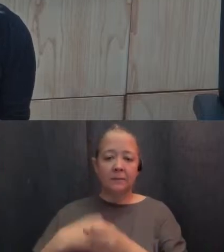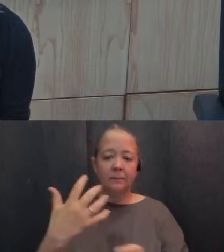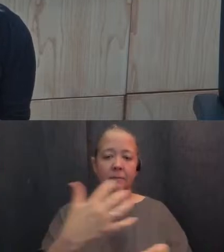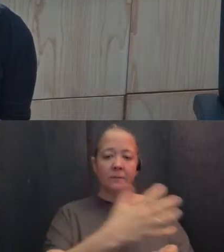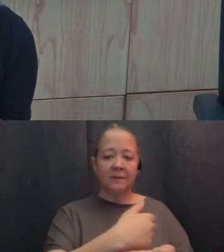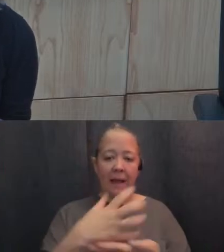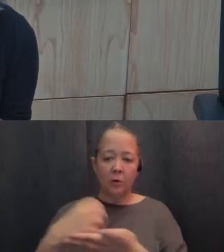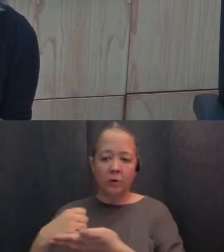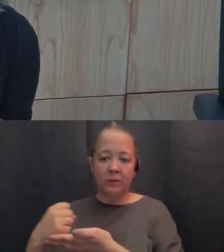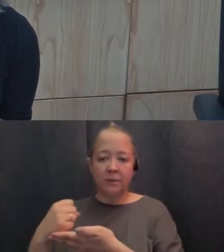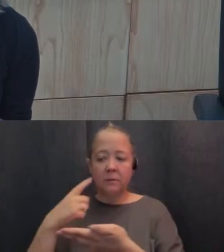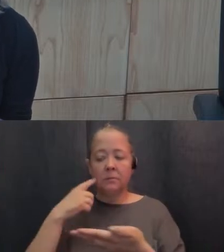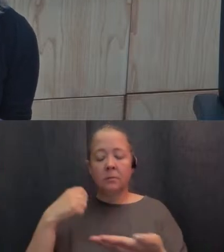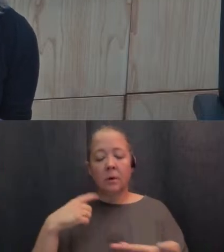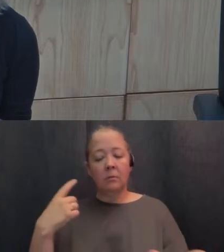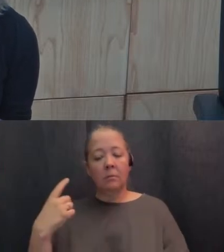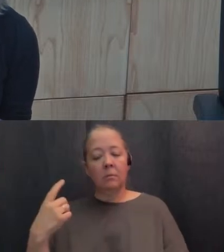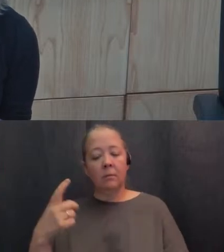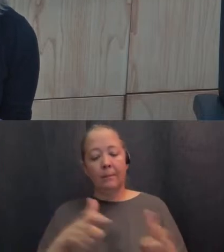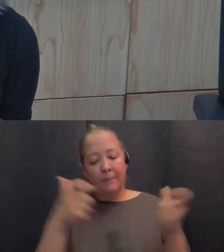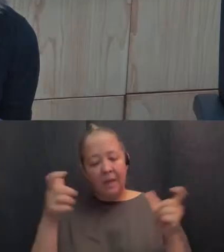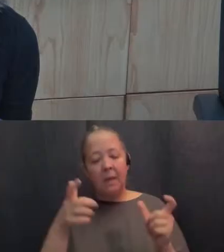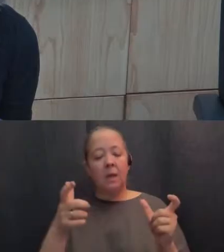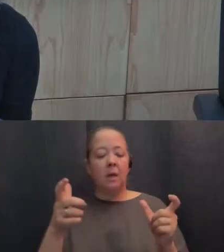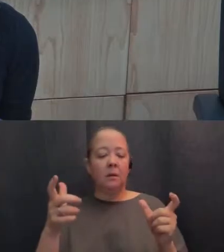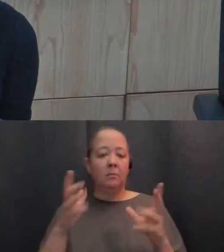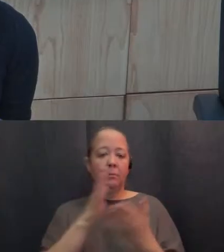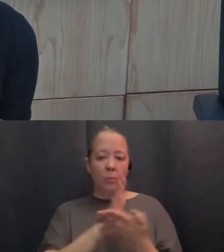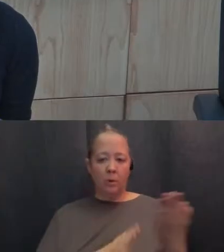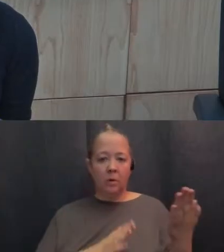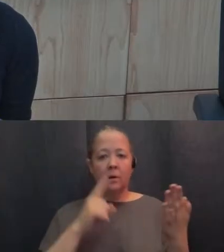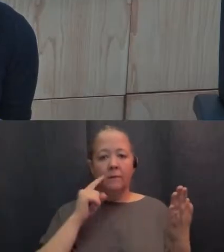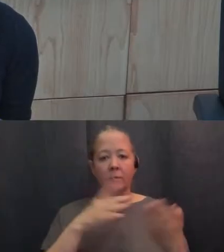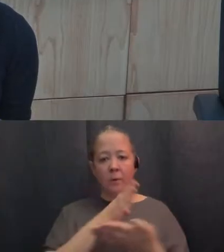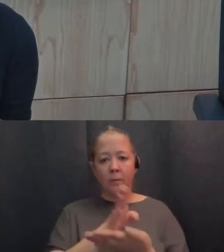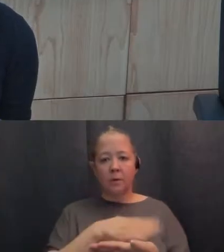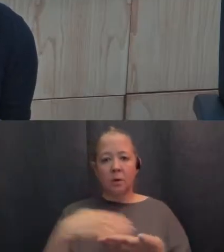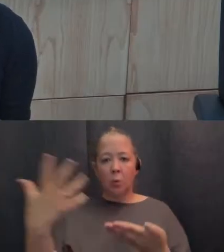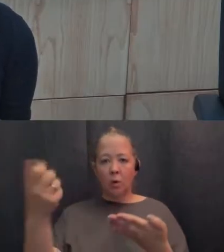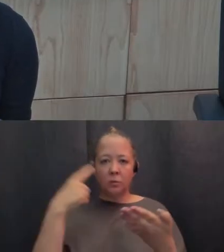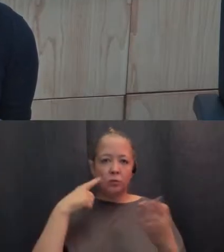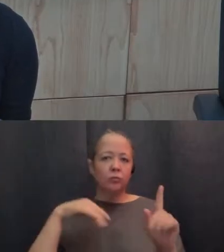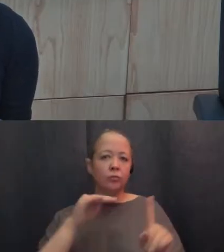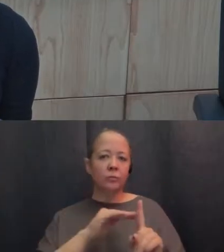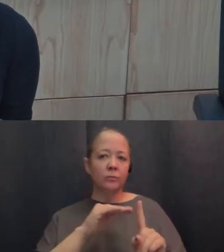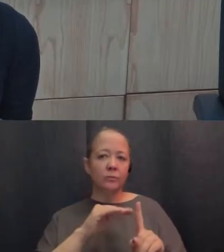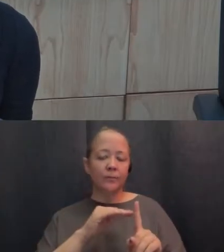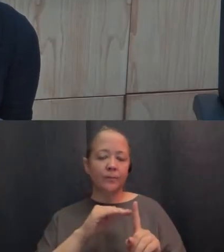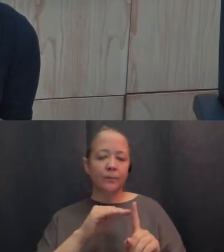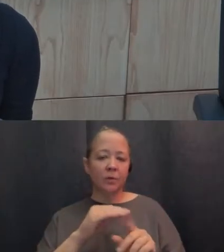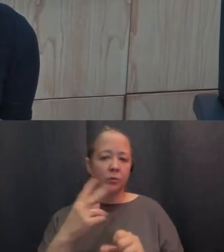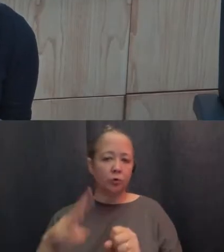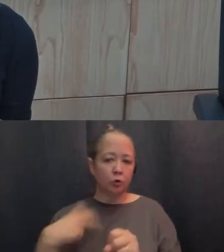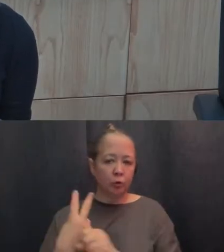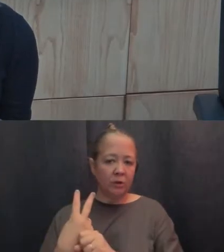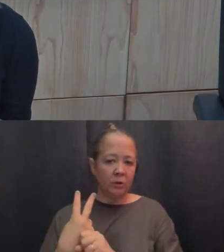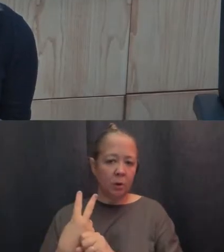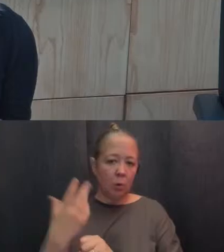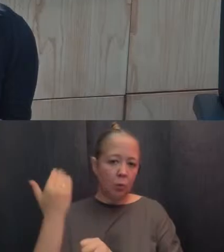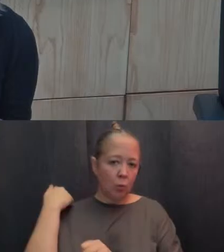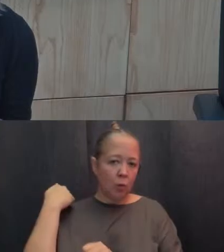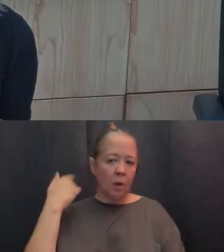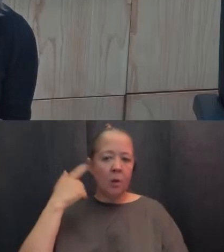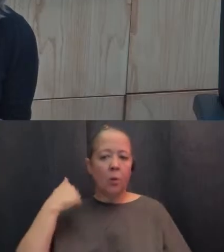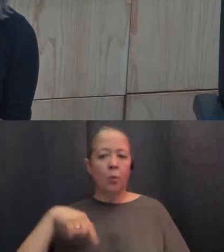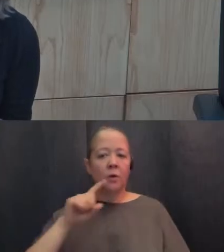remind everyone that 2 years ago, we did a salary study, and we looked at all